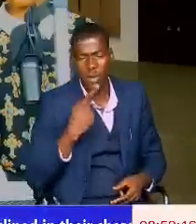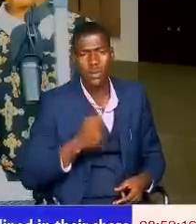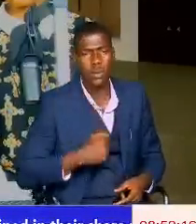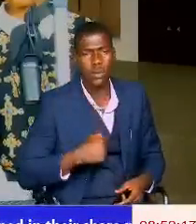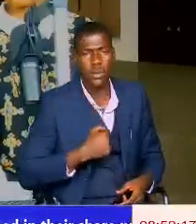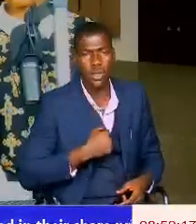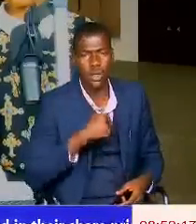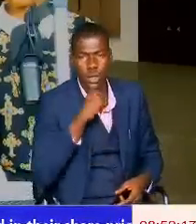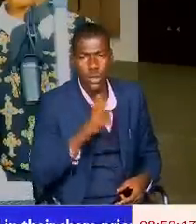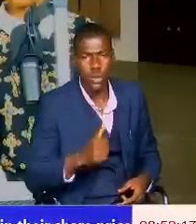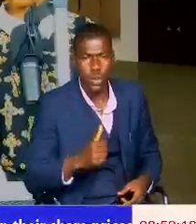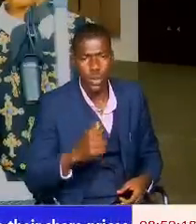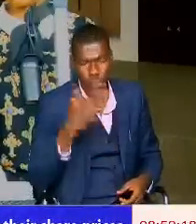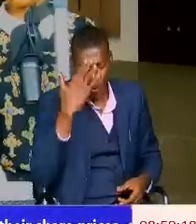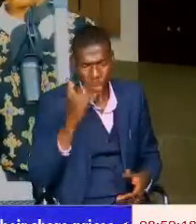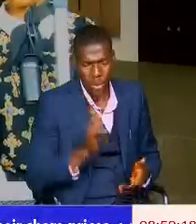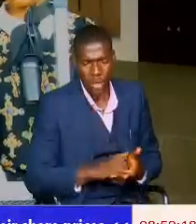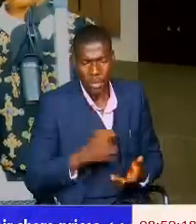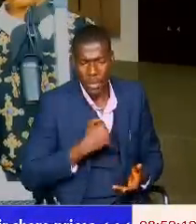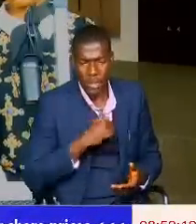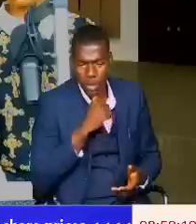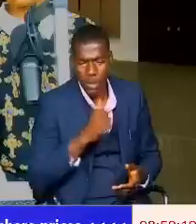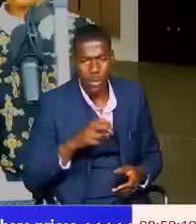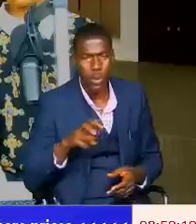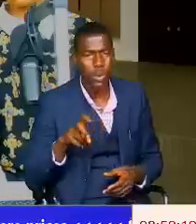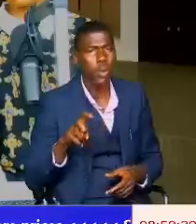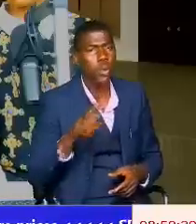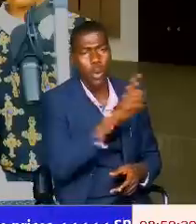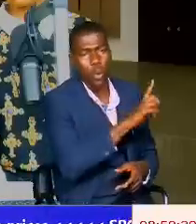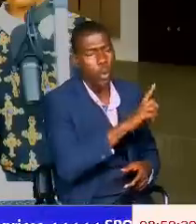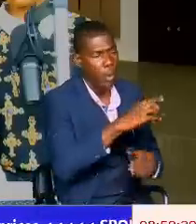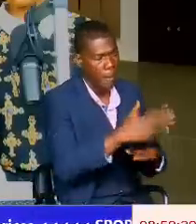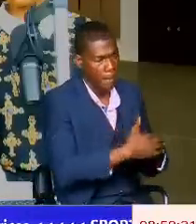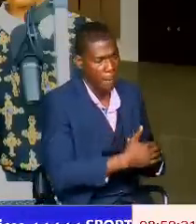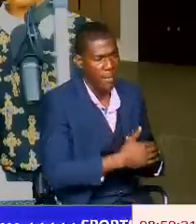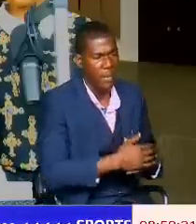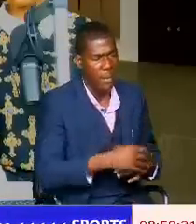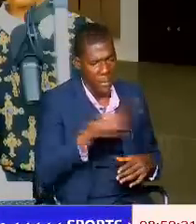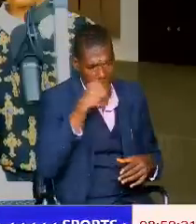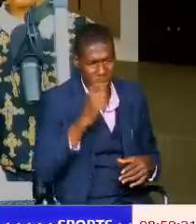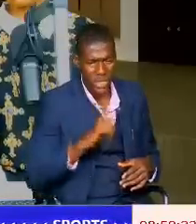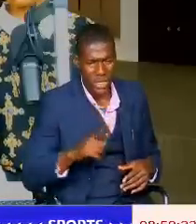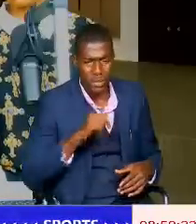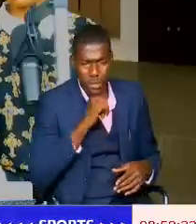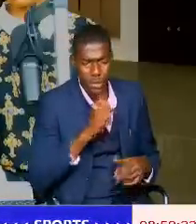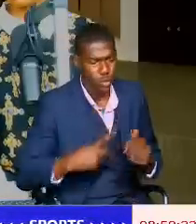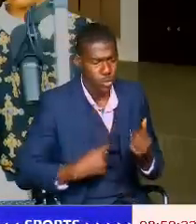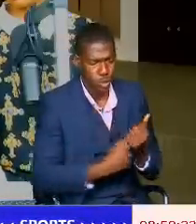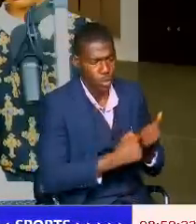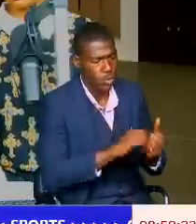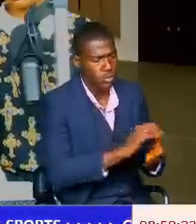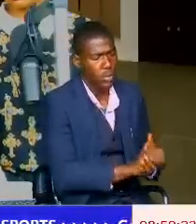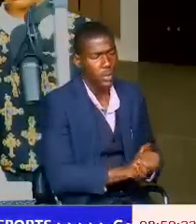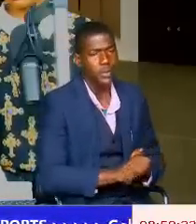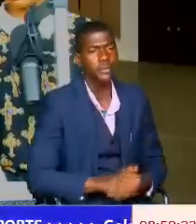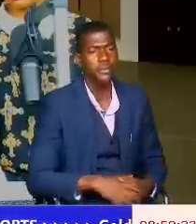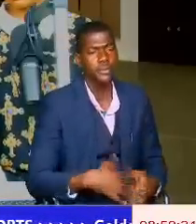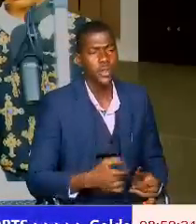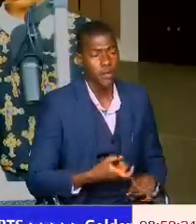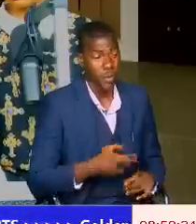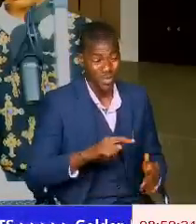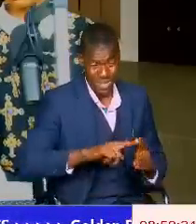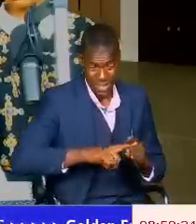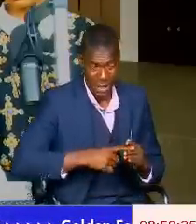I would never go back to them again because he was not in support of the marriage. He was not in support of the marriage from the